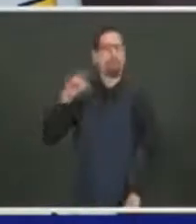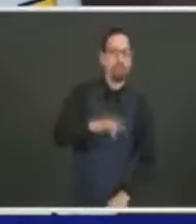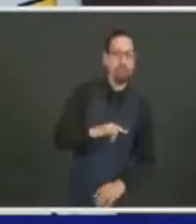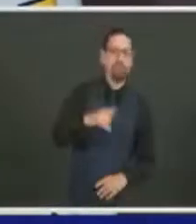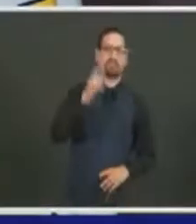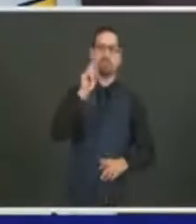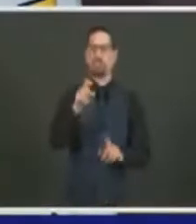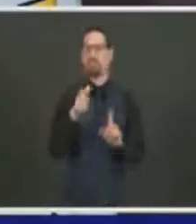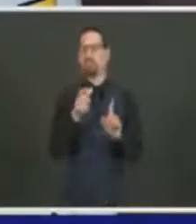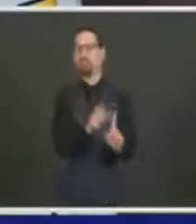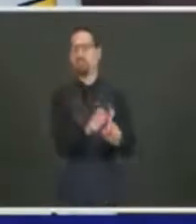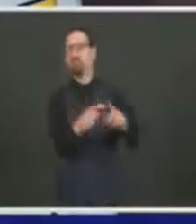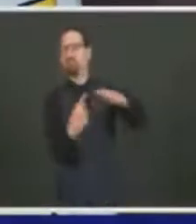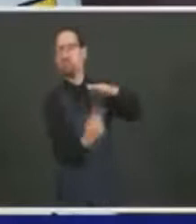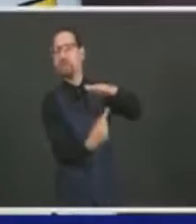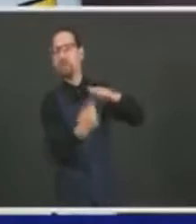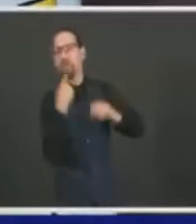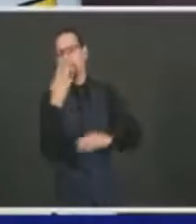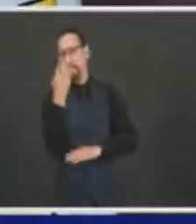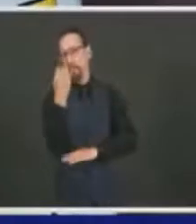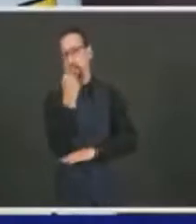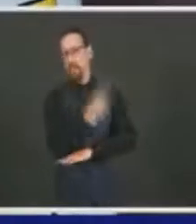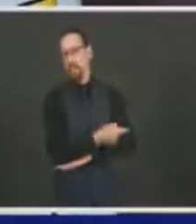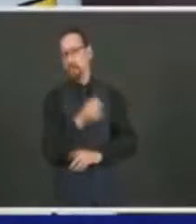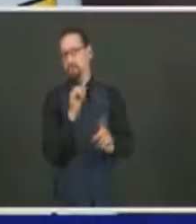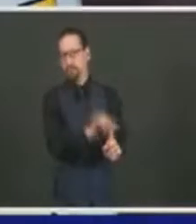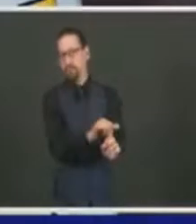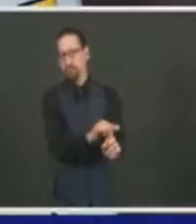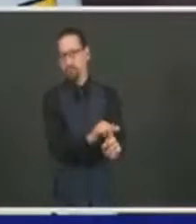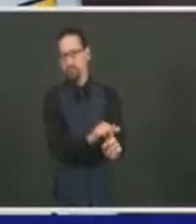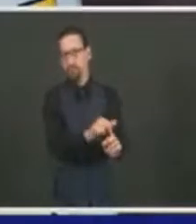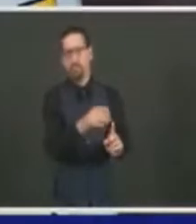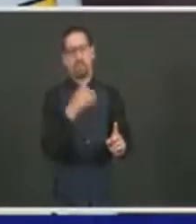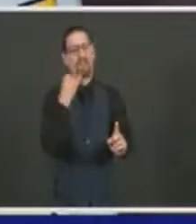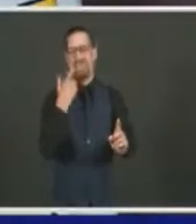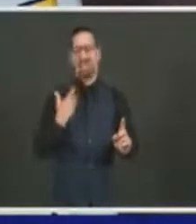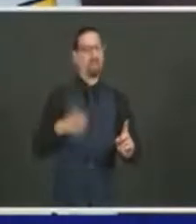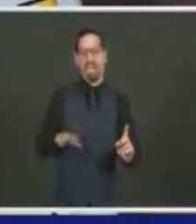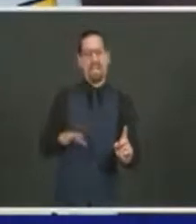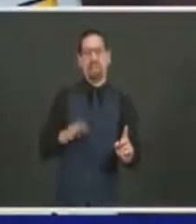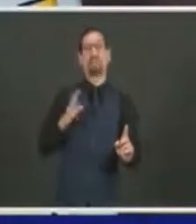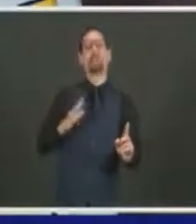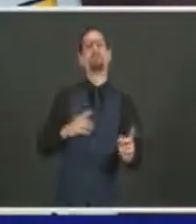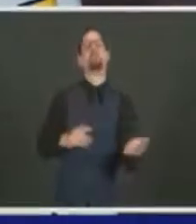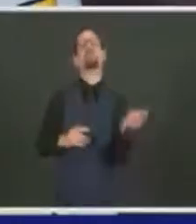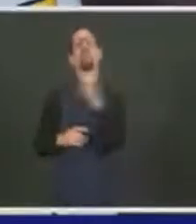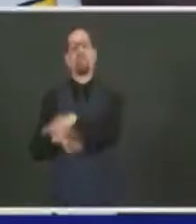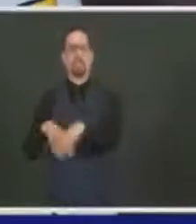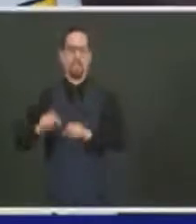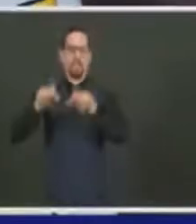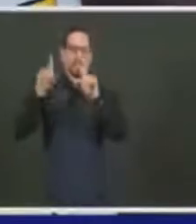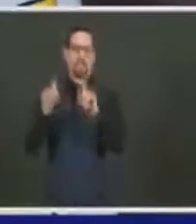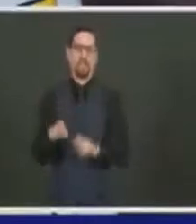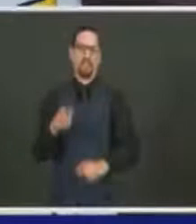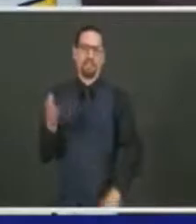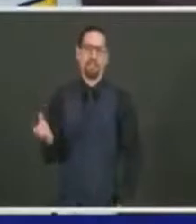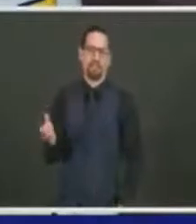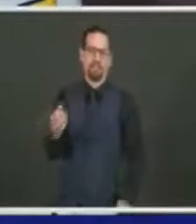you have to work or whatever, you don't want to quarantine, you can't quarantine, you have to go get a test, and if you test